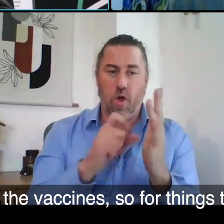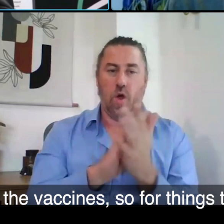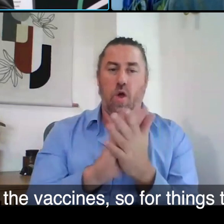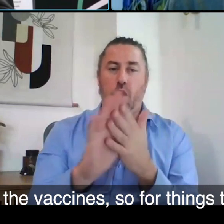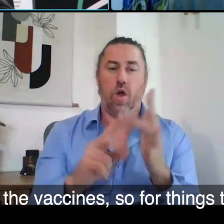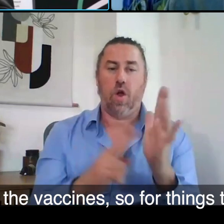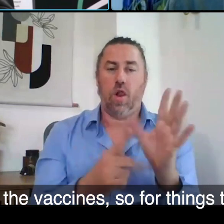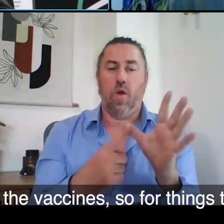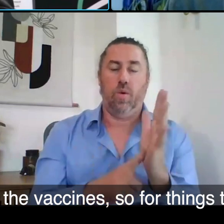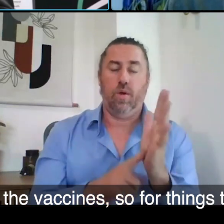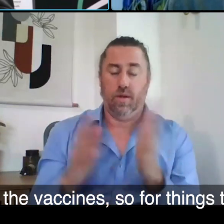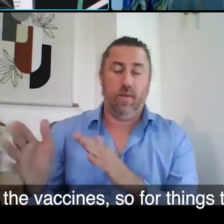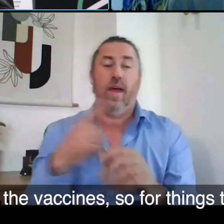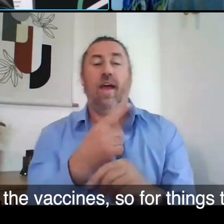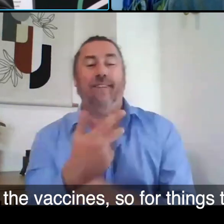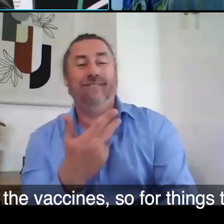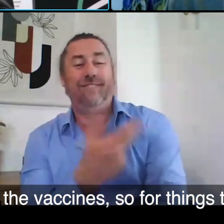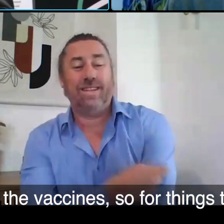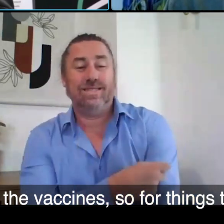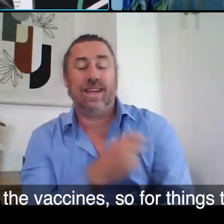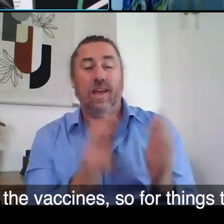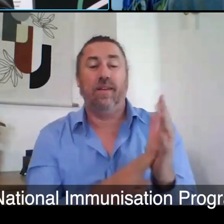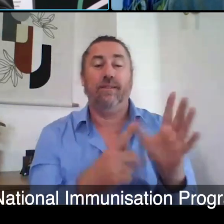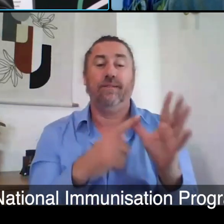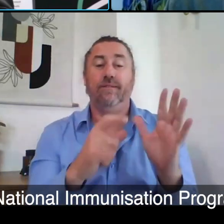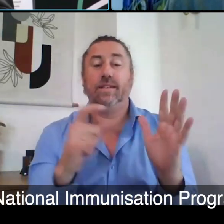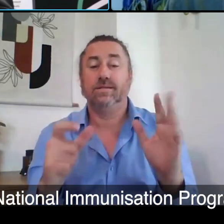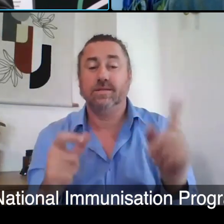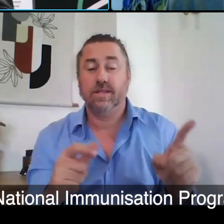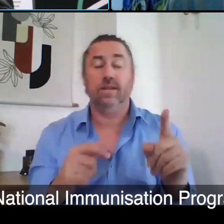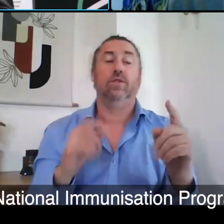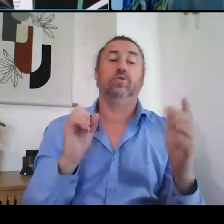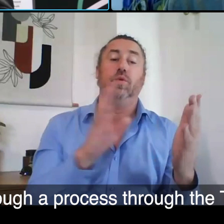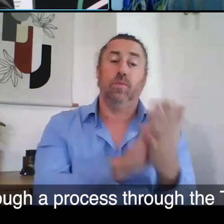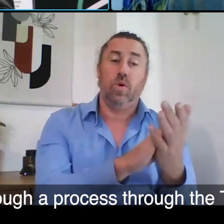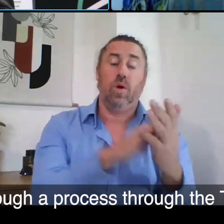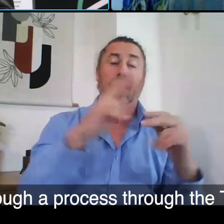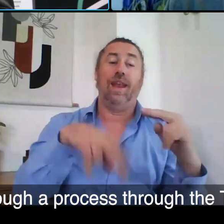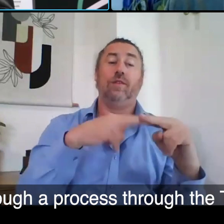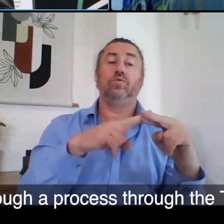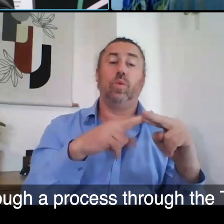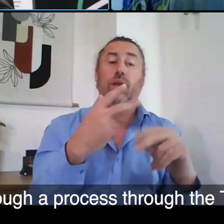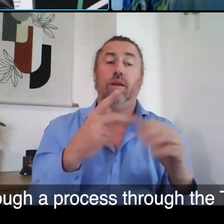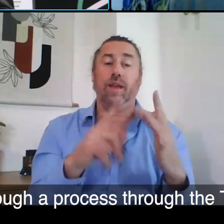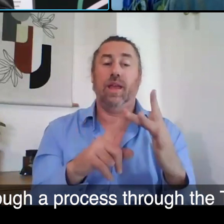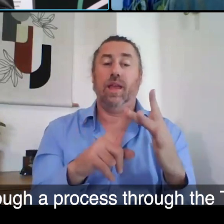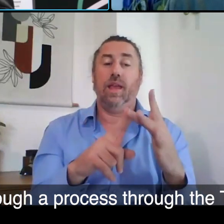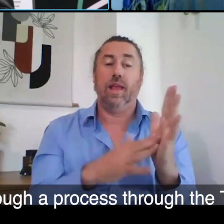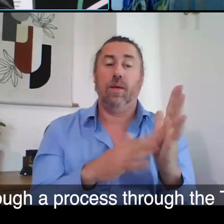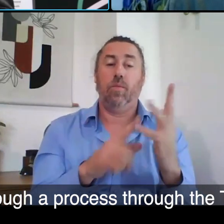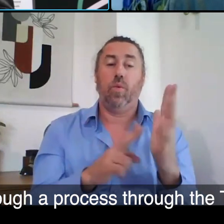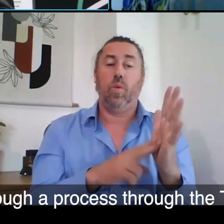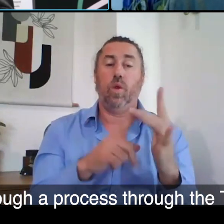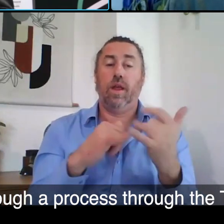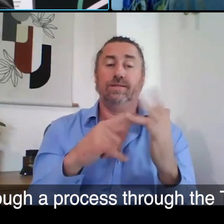vaccines, so for things to be listed on the National Immunisation Program, that has to go through a process of